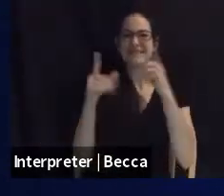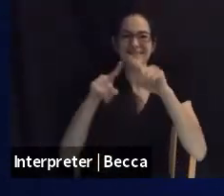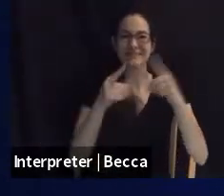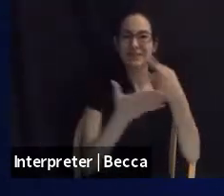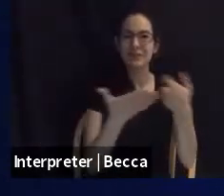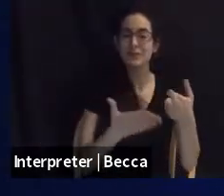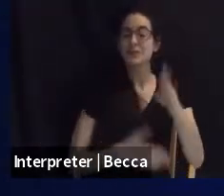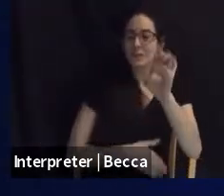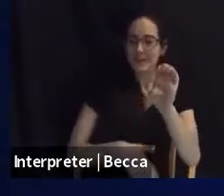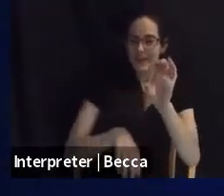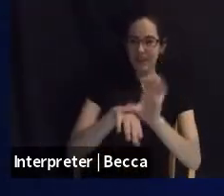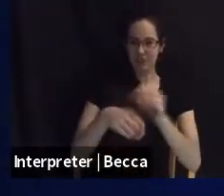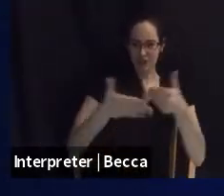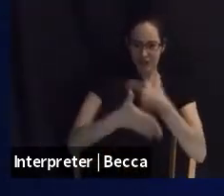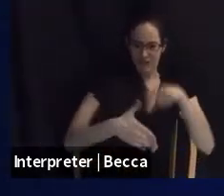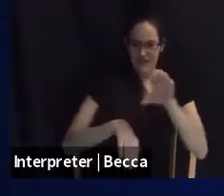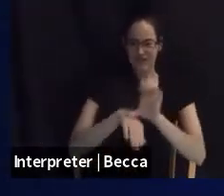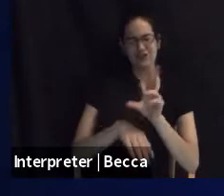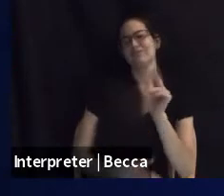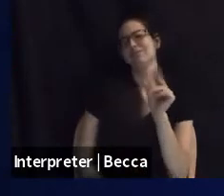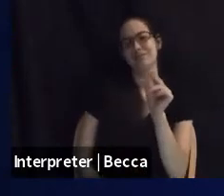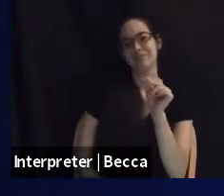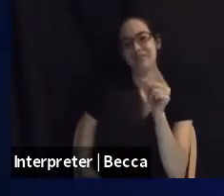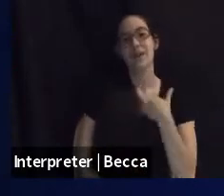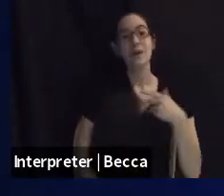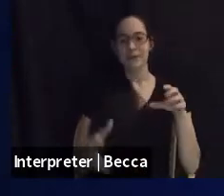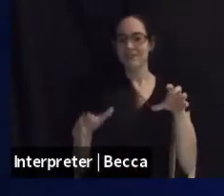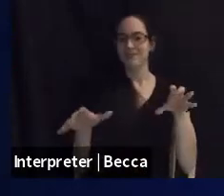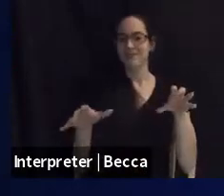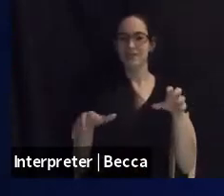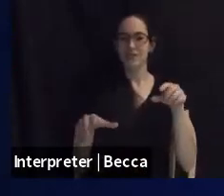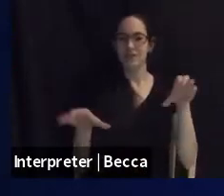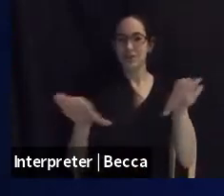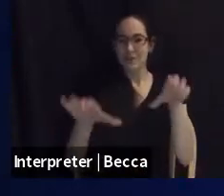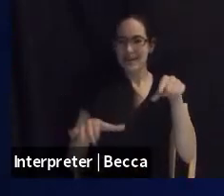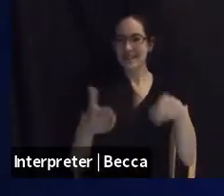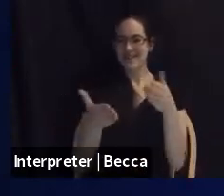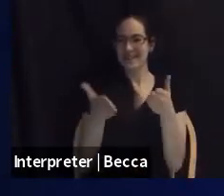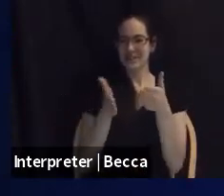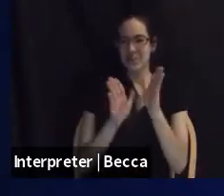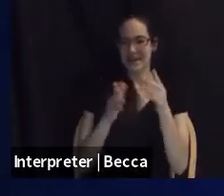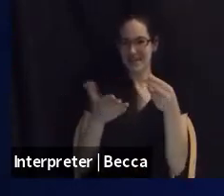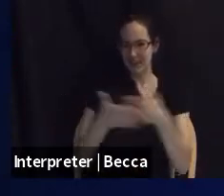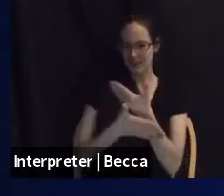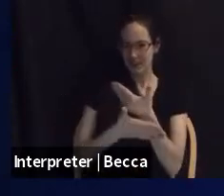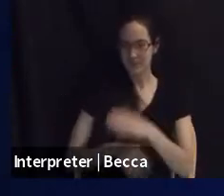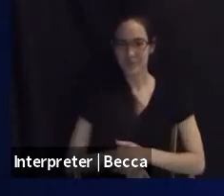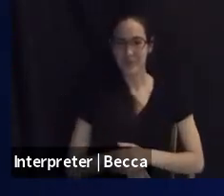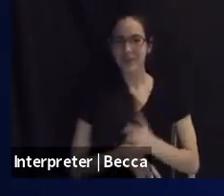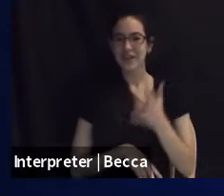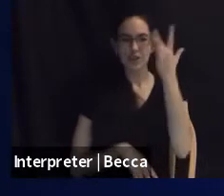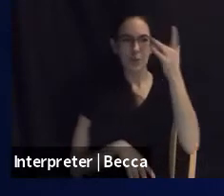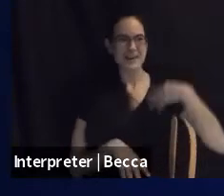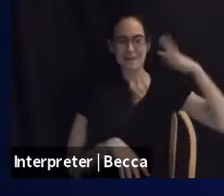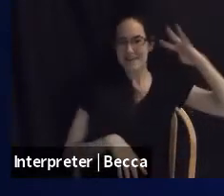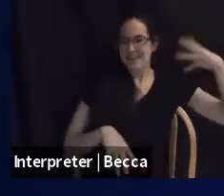church is not anything new here at Gateway. But doing it in this way is new to us. So why not? Why not be as crazy as